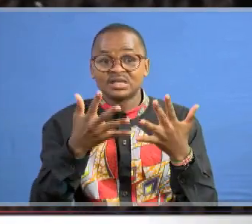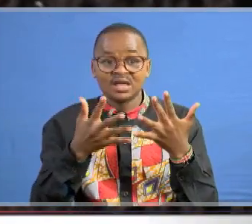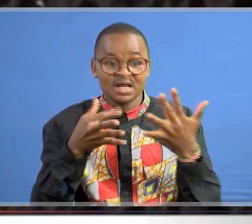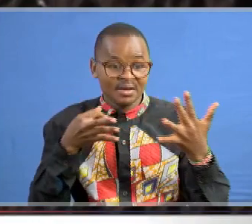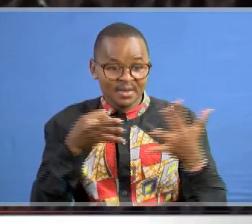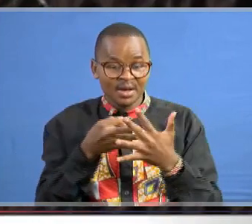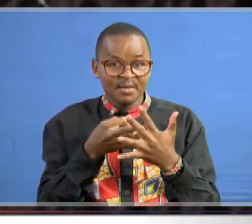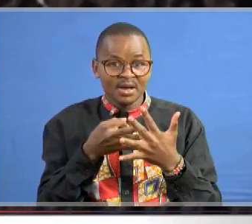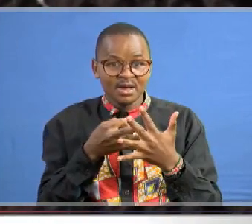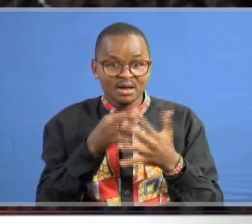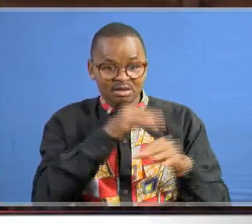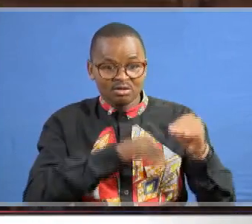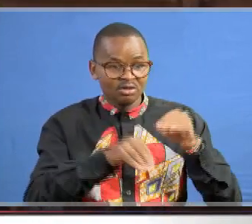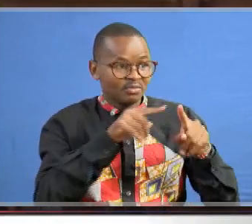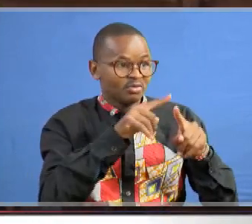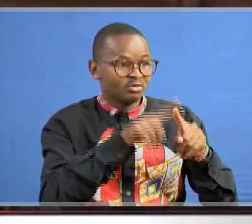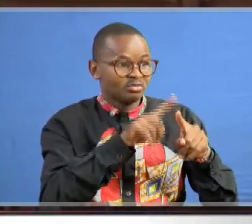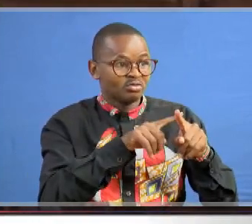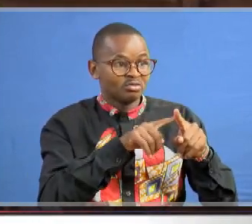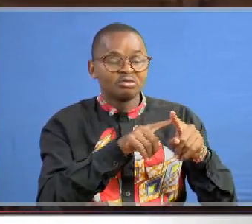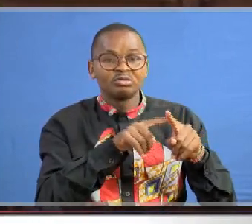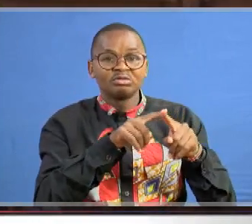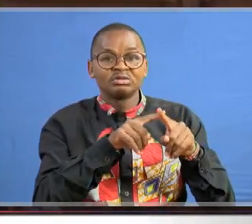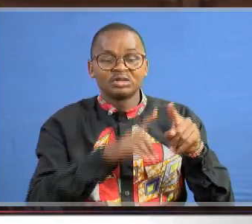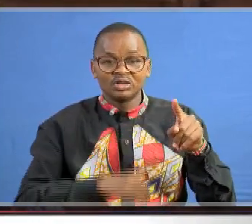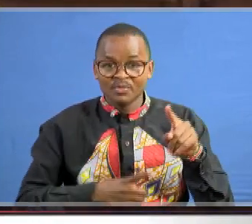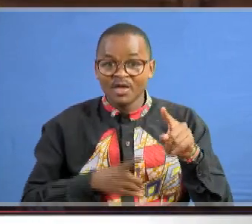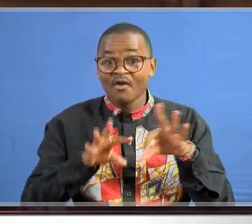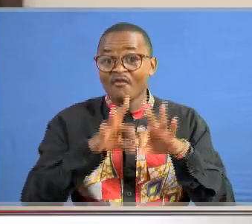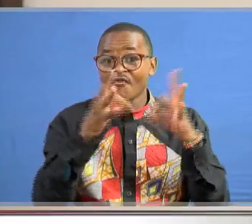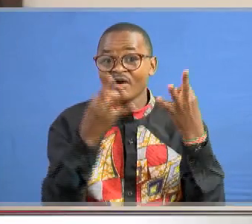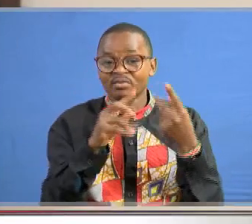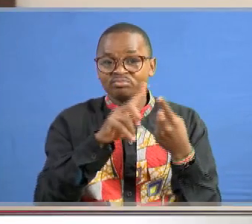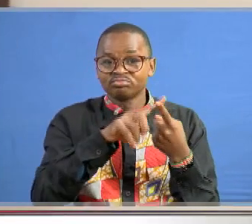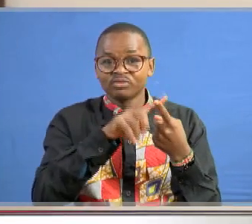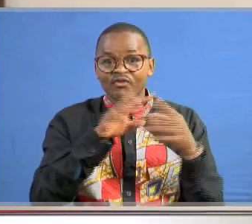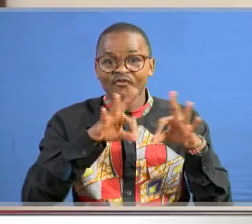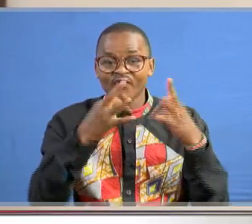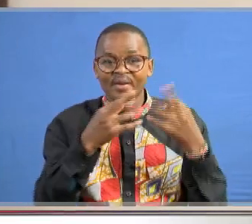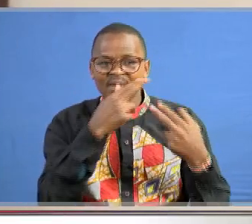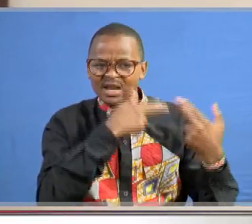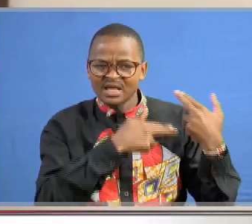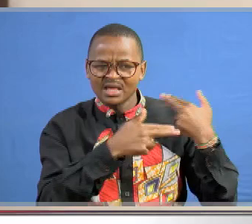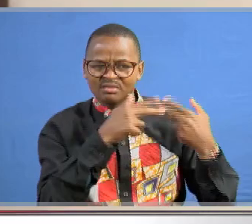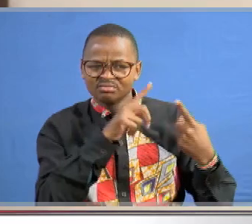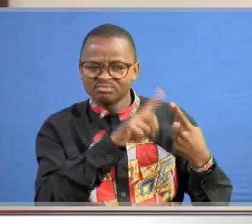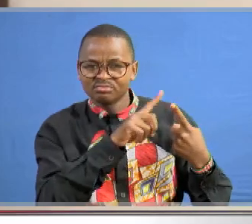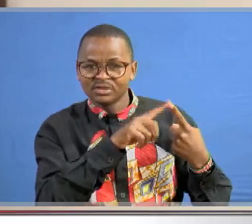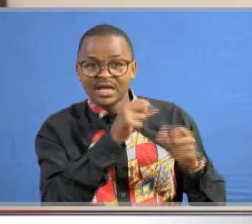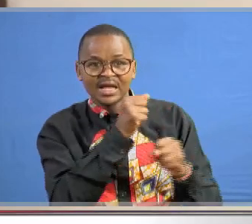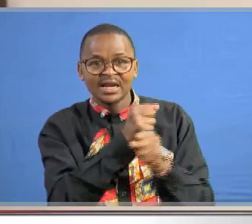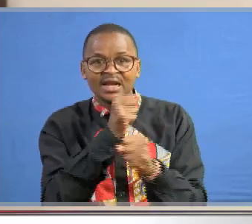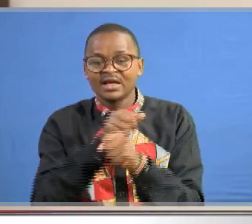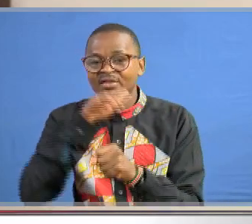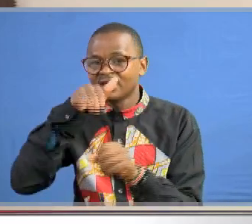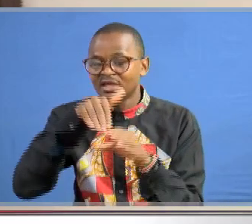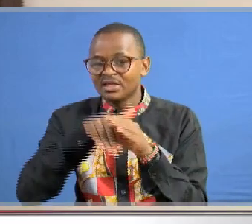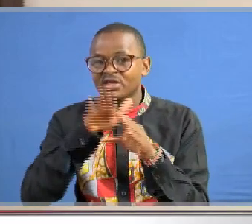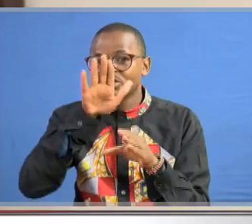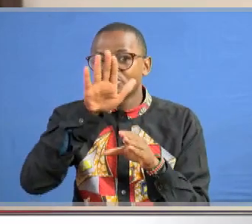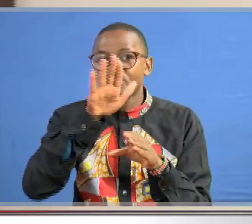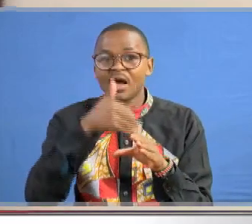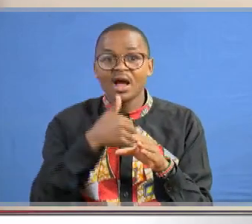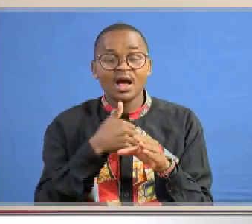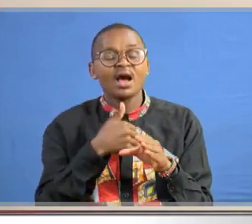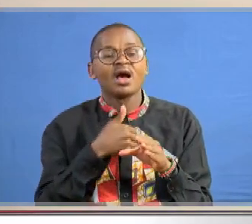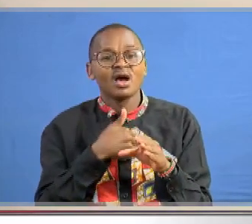that contribute to depression. Family history. Do you of mental illness? Does anyone in your family suffer from